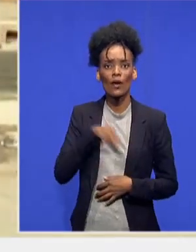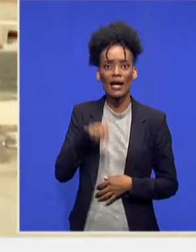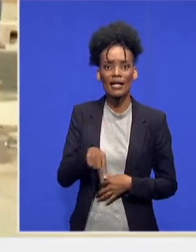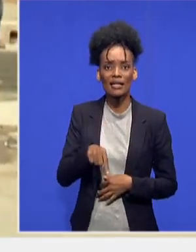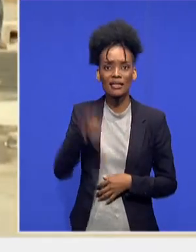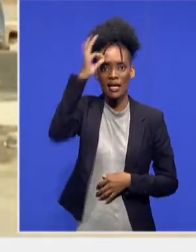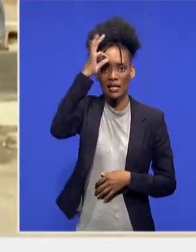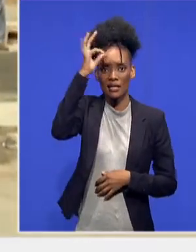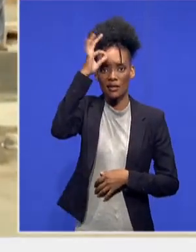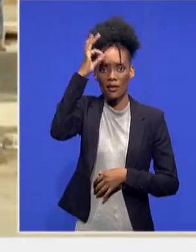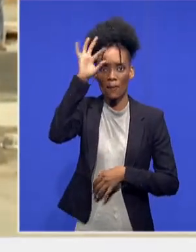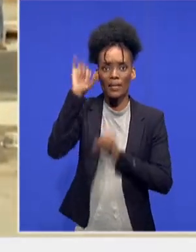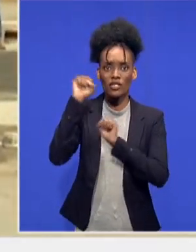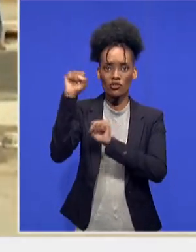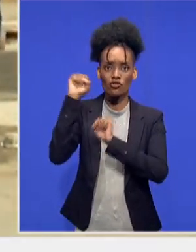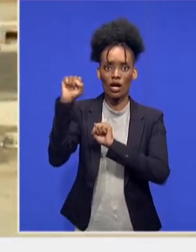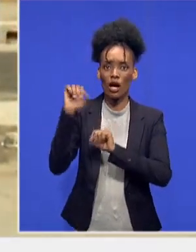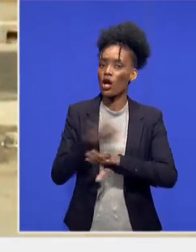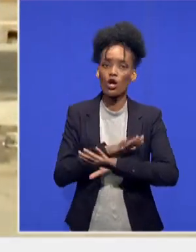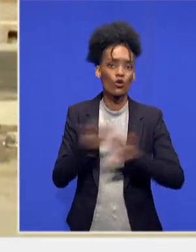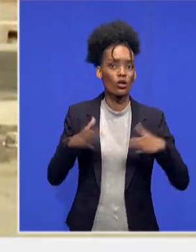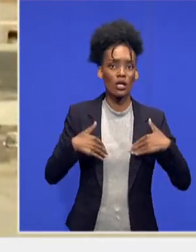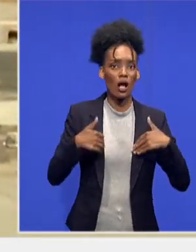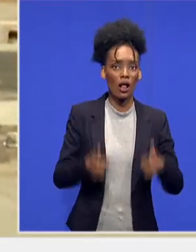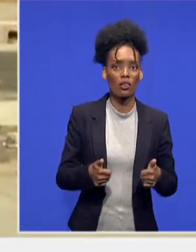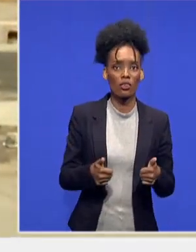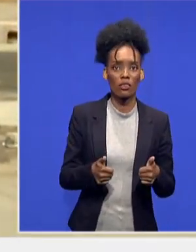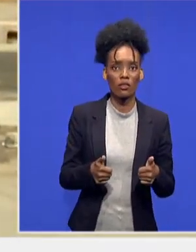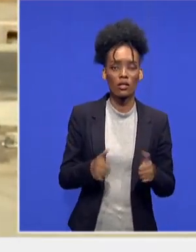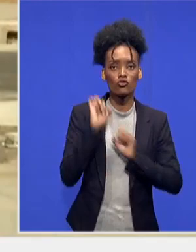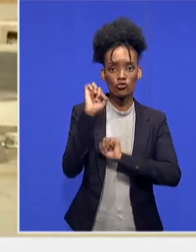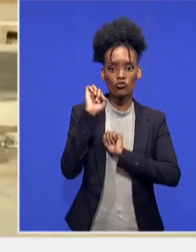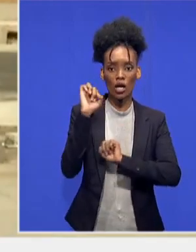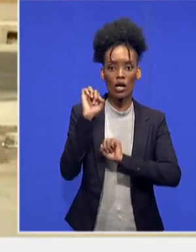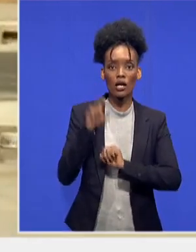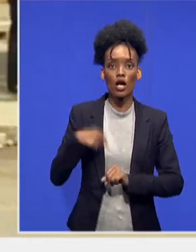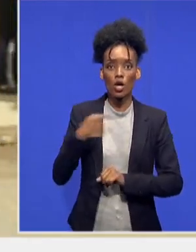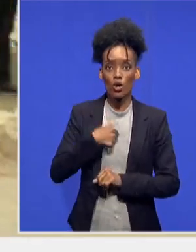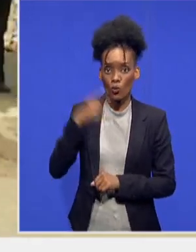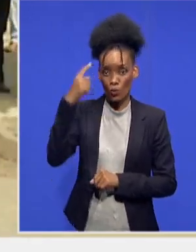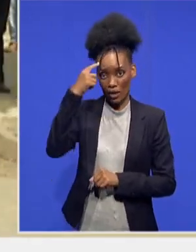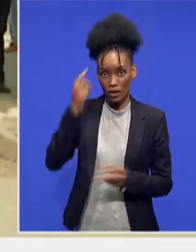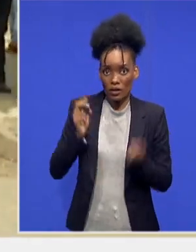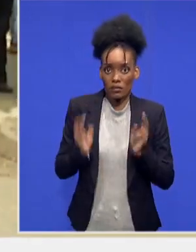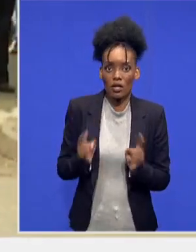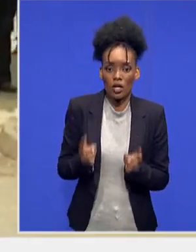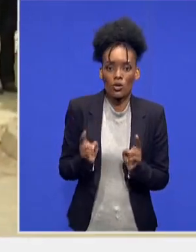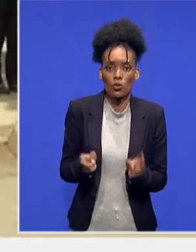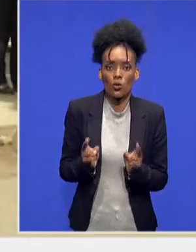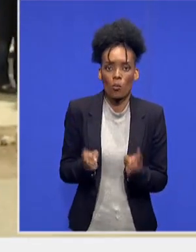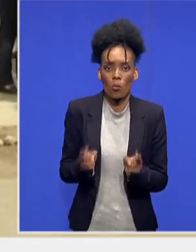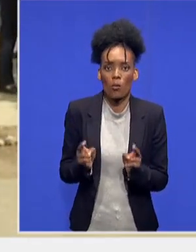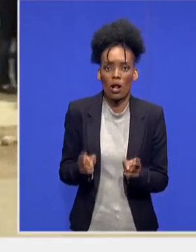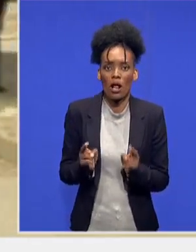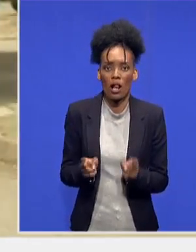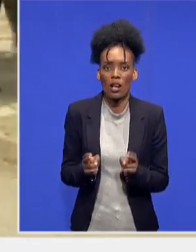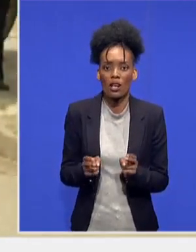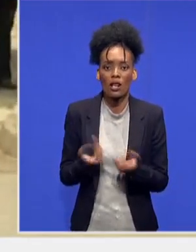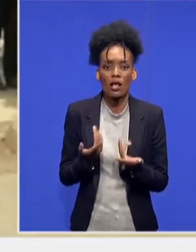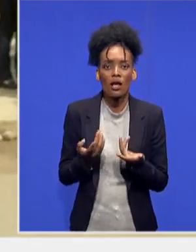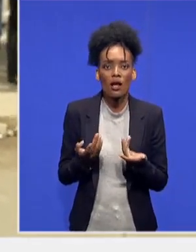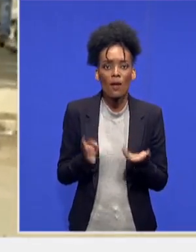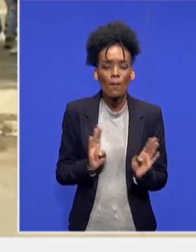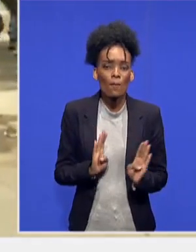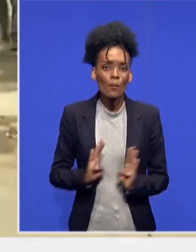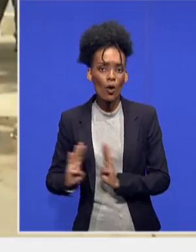wage strike. It's not a health strike. And we think that under normal circumstances, in a morally conscious